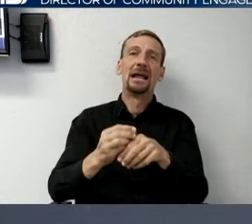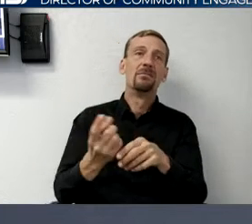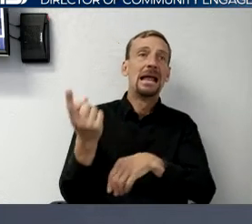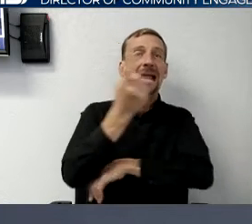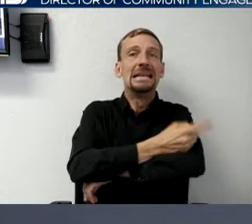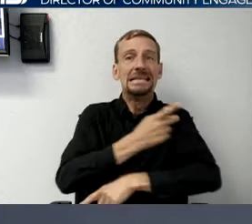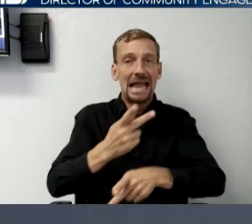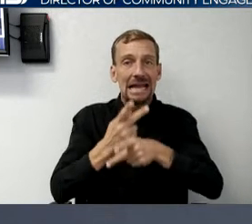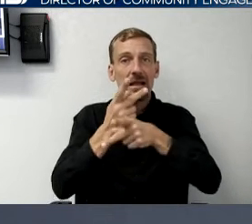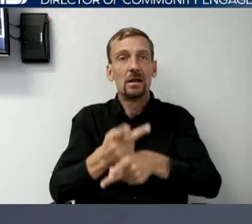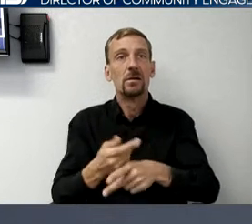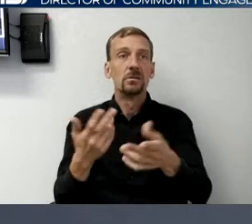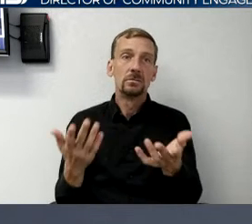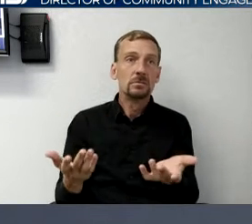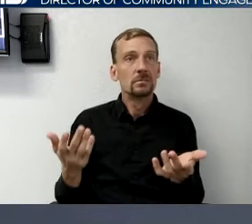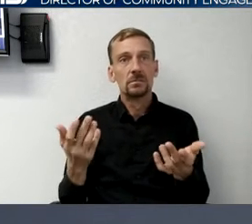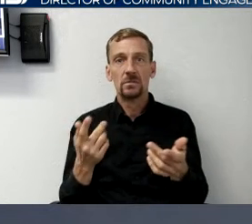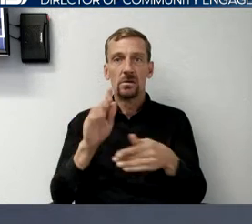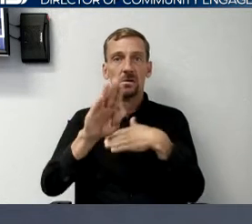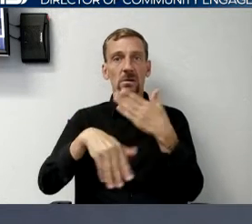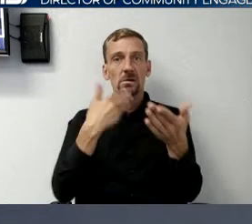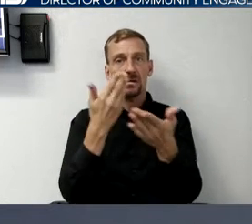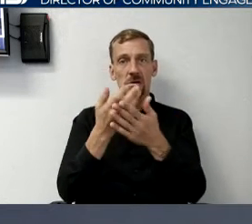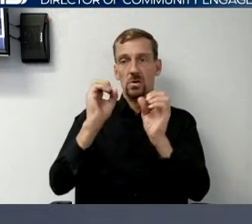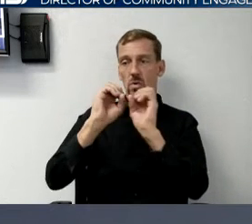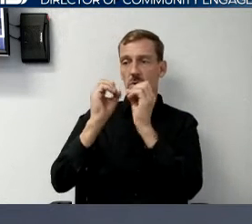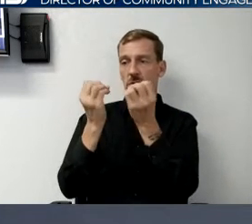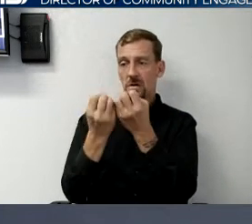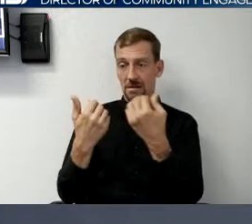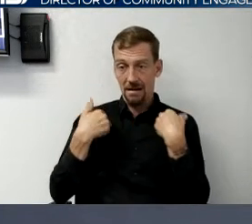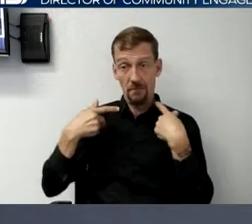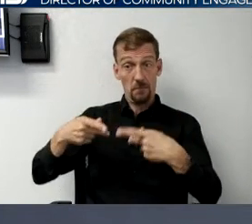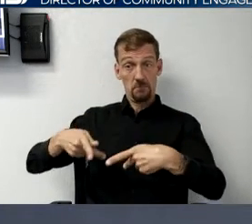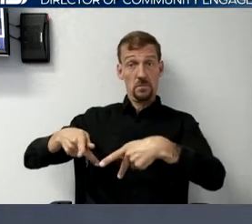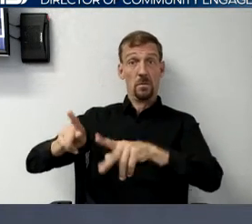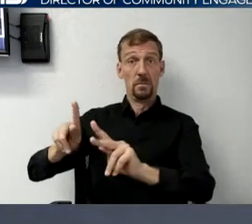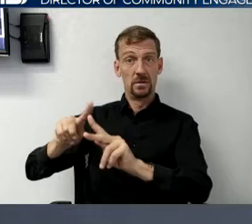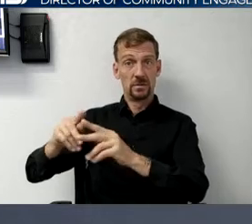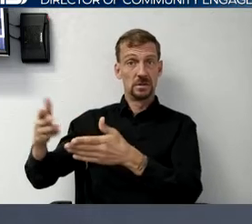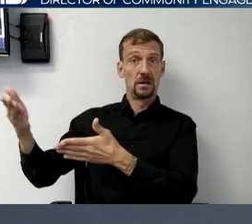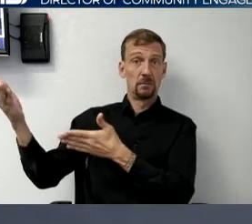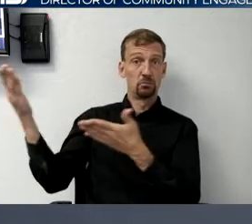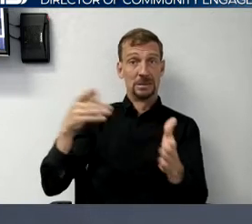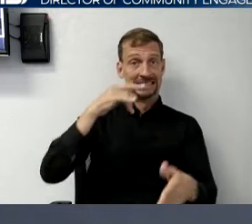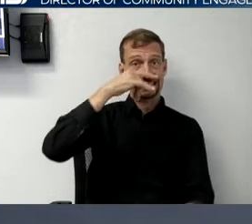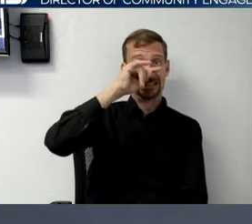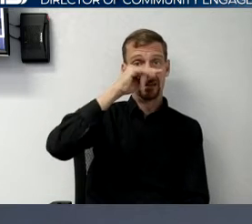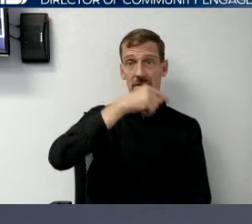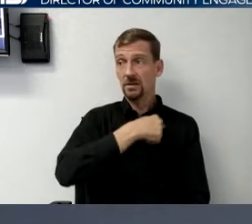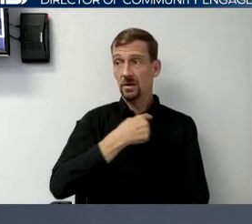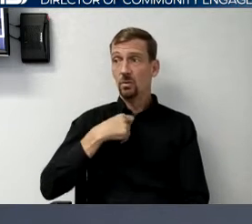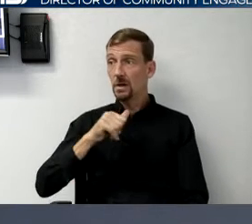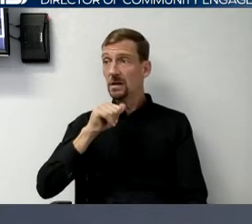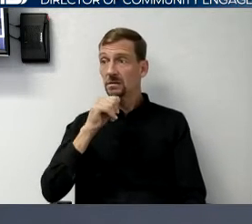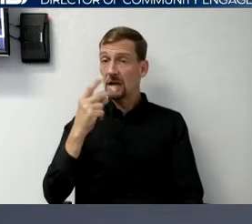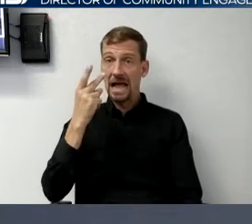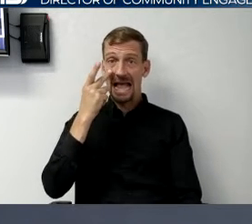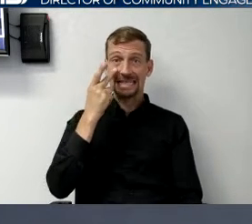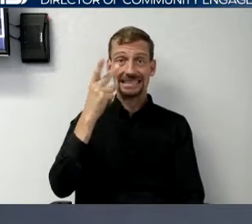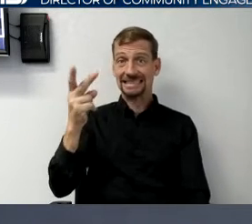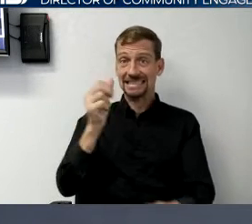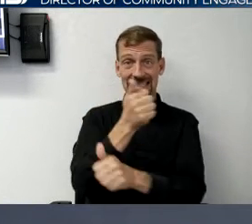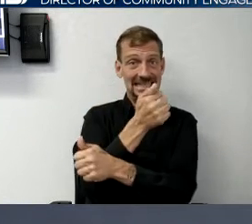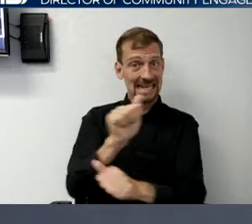and our all of these organizations that now have permission to bring in large groups of kids, and we're not seeing spreads